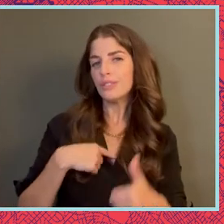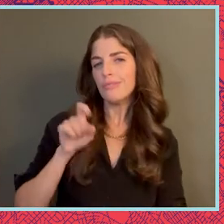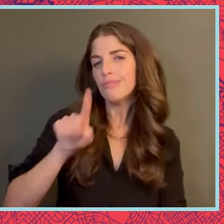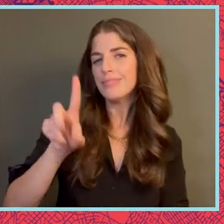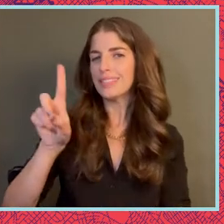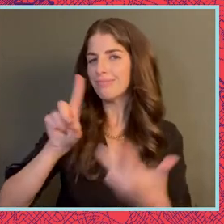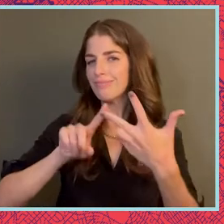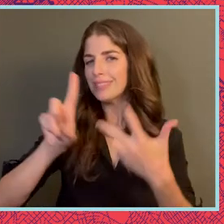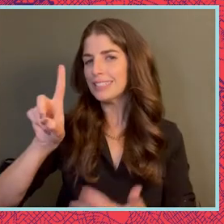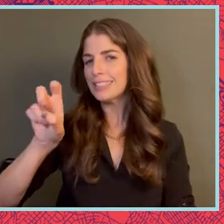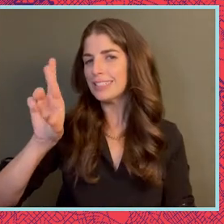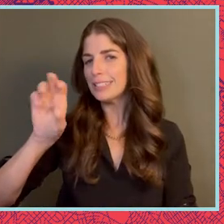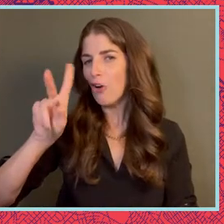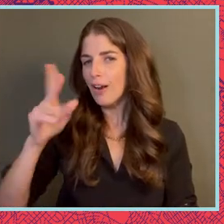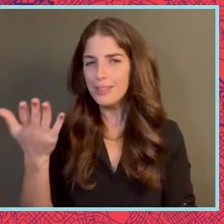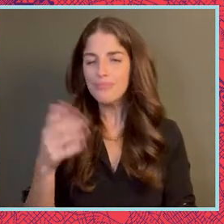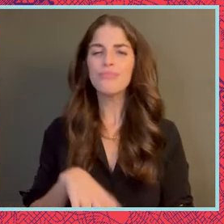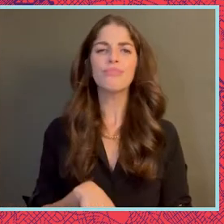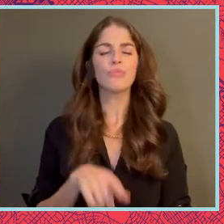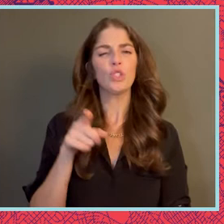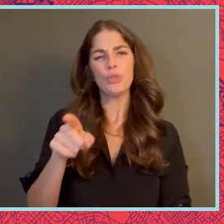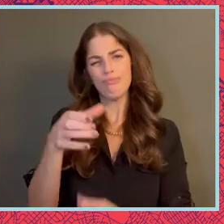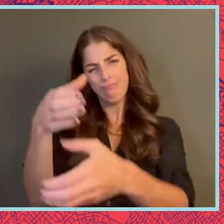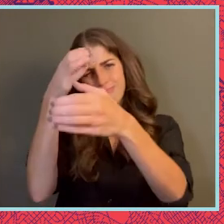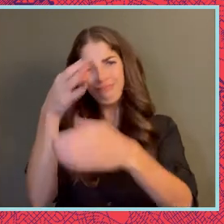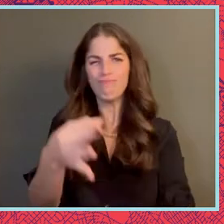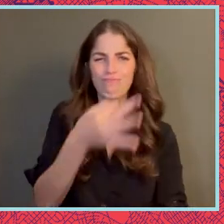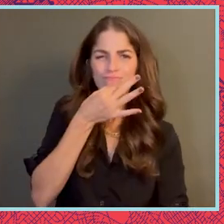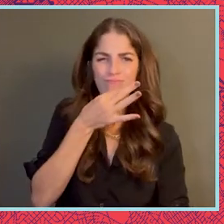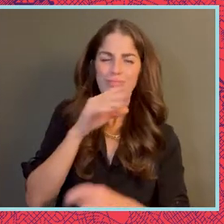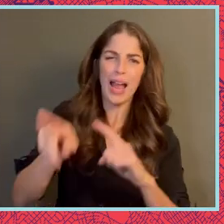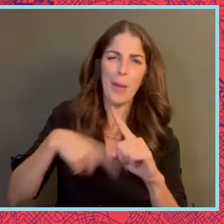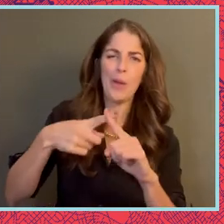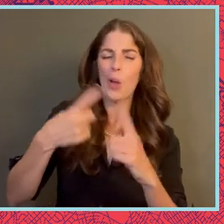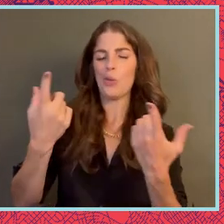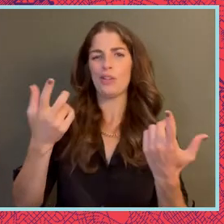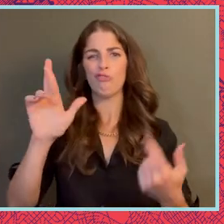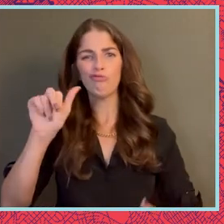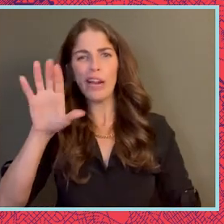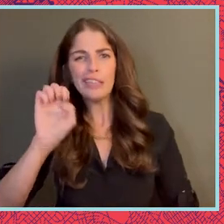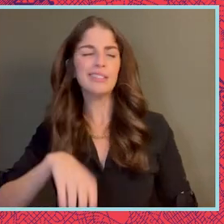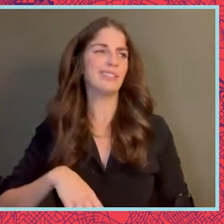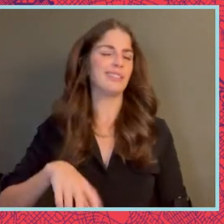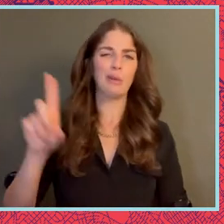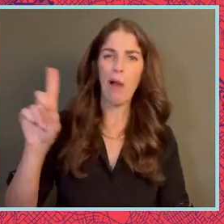you, Derek. Given your expertise on race and democracy and the history of Washington,